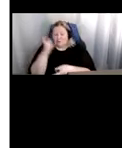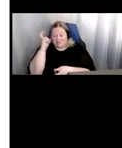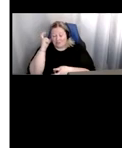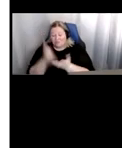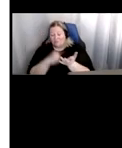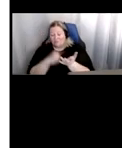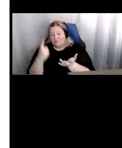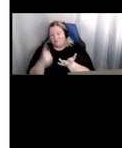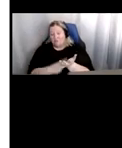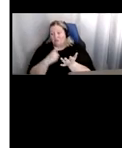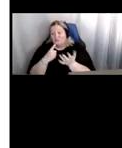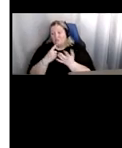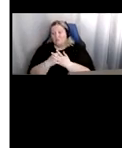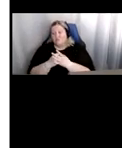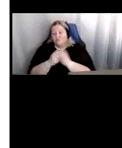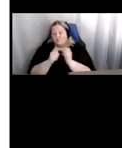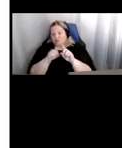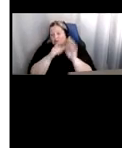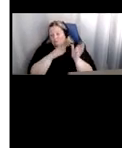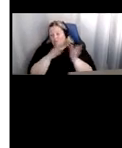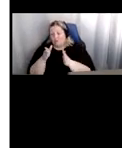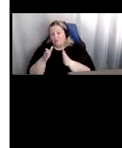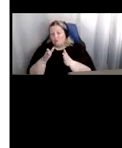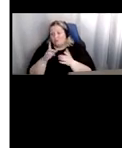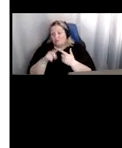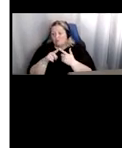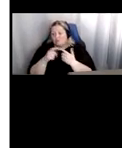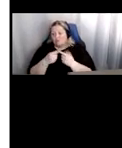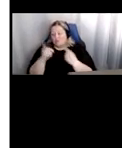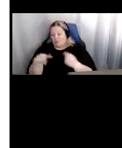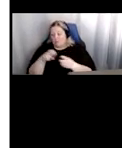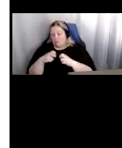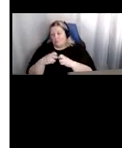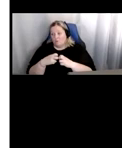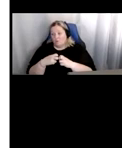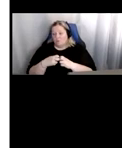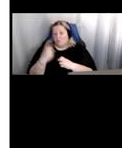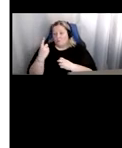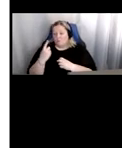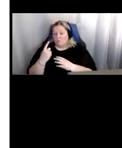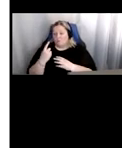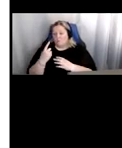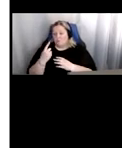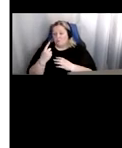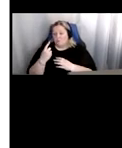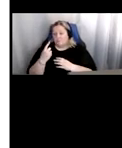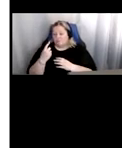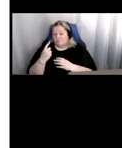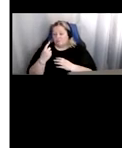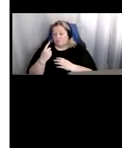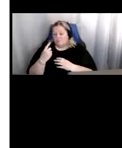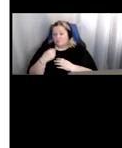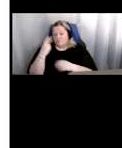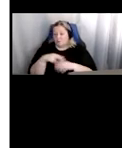sometimes. And so there's many different ways to counter that problem. One of them is simply that there's a phone that looks like a